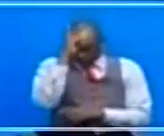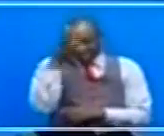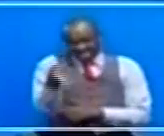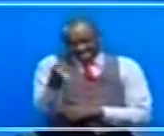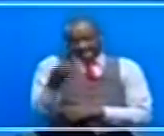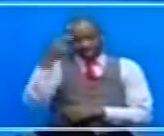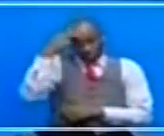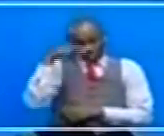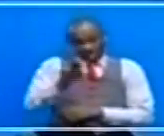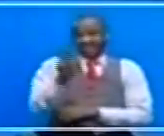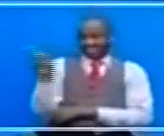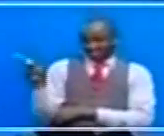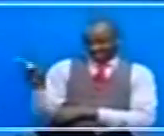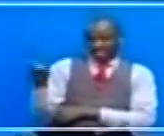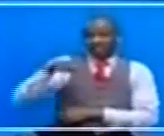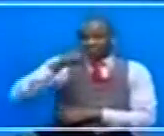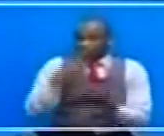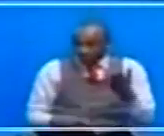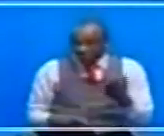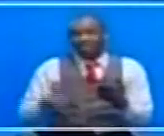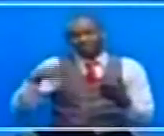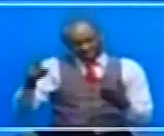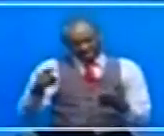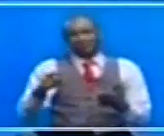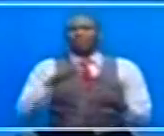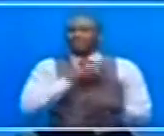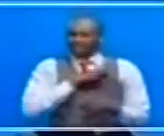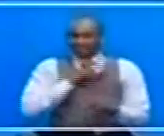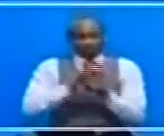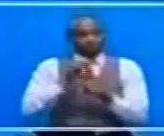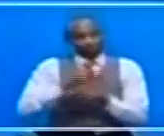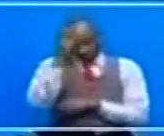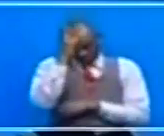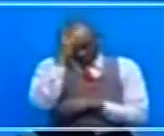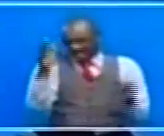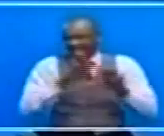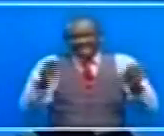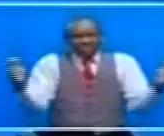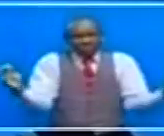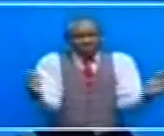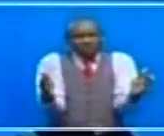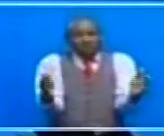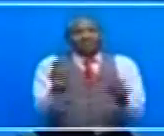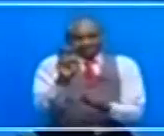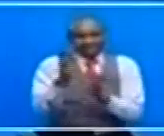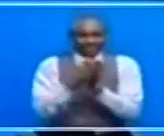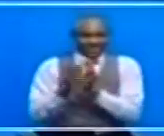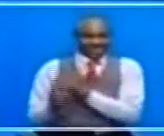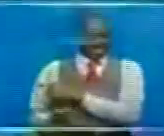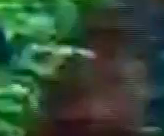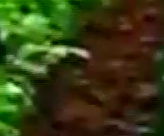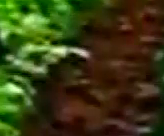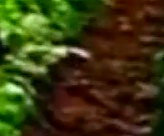Rongai, who has defied odds and he's running a profitable goat dairy business on a small piece of land. Take a look.